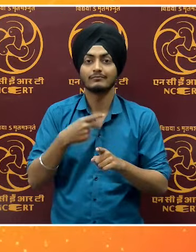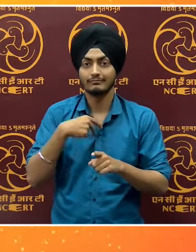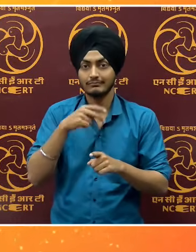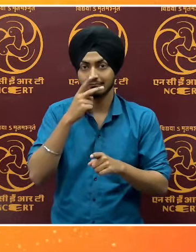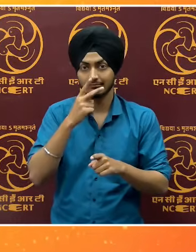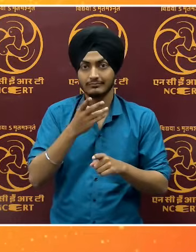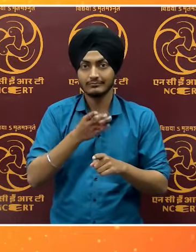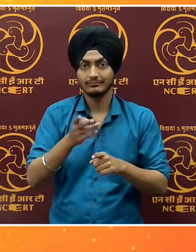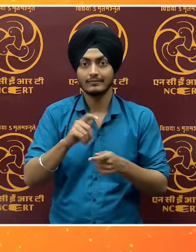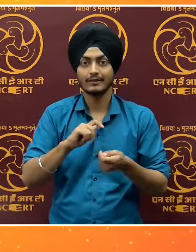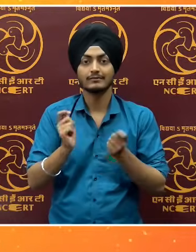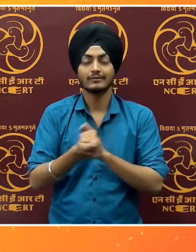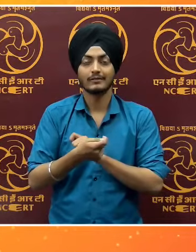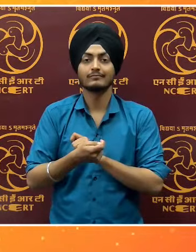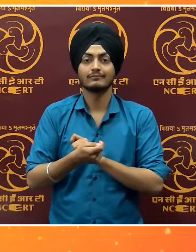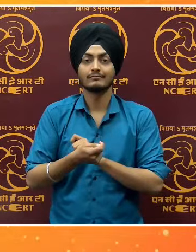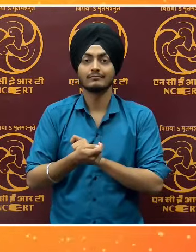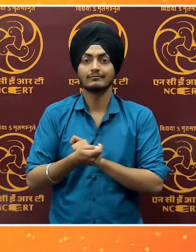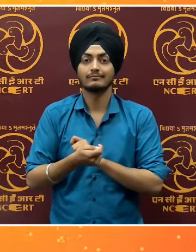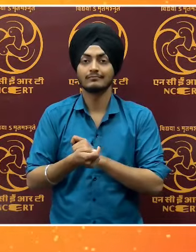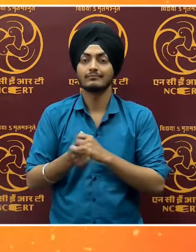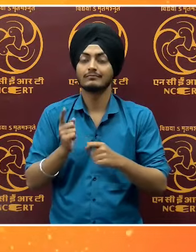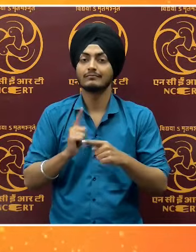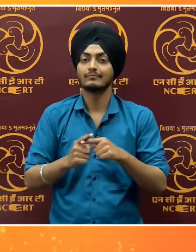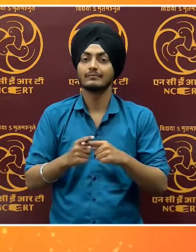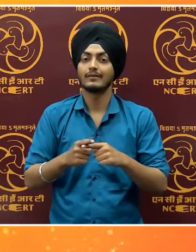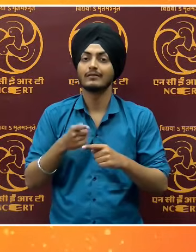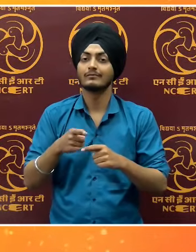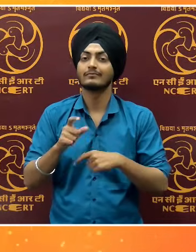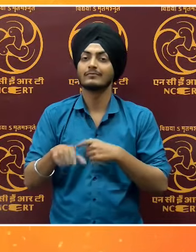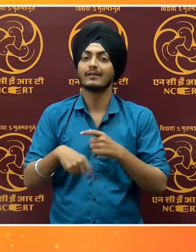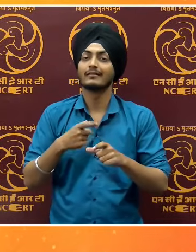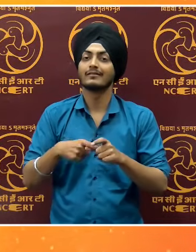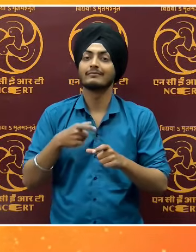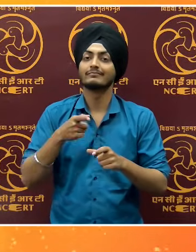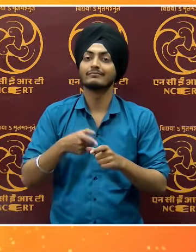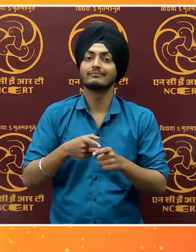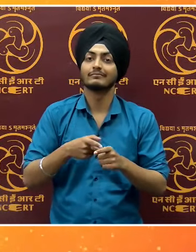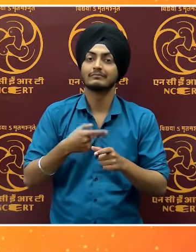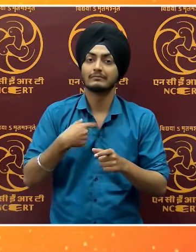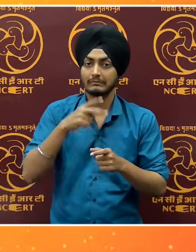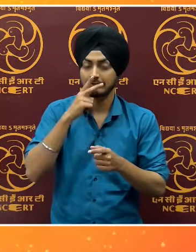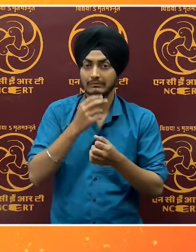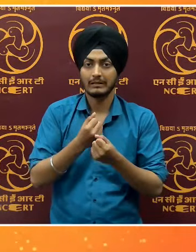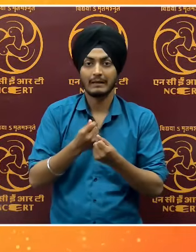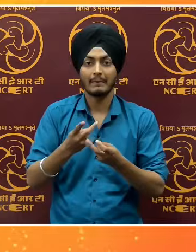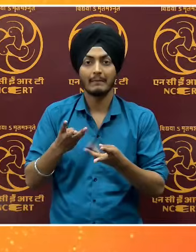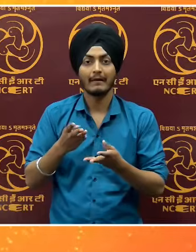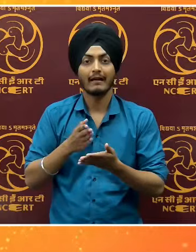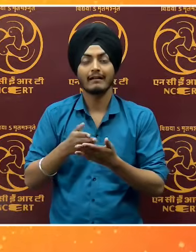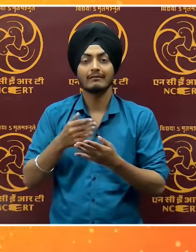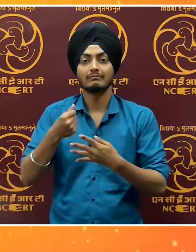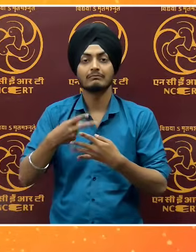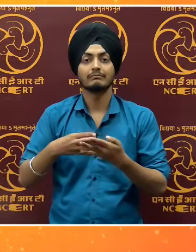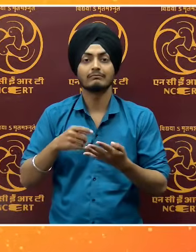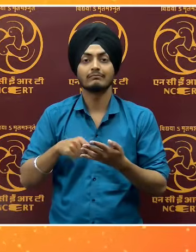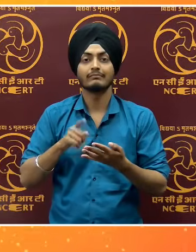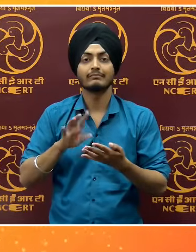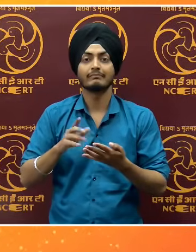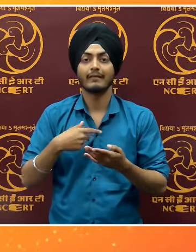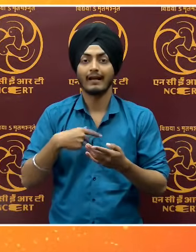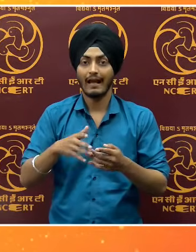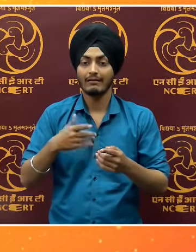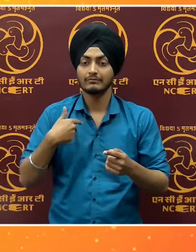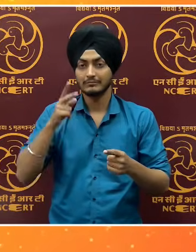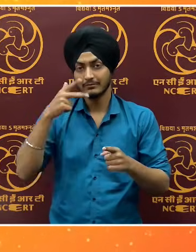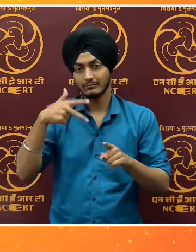resistance changes. Therefore, at constant temperature, these are the three factors affecting the resistance.